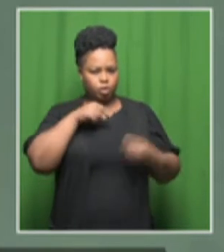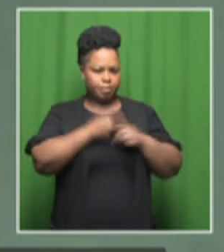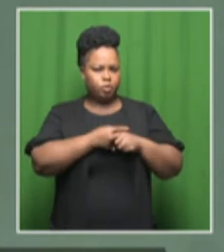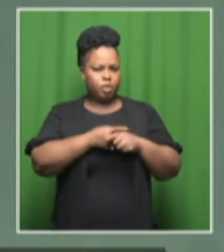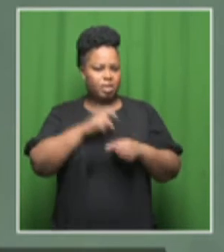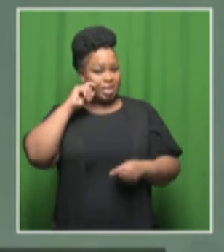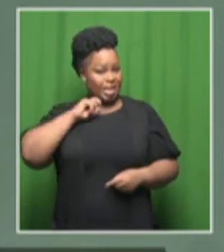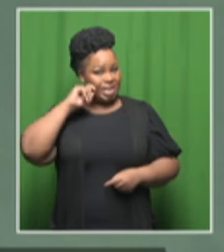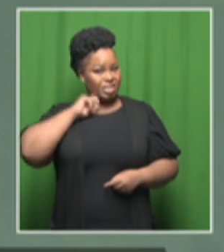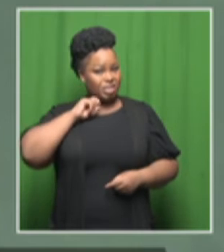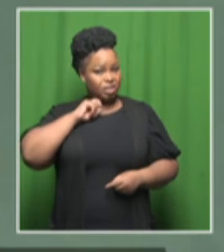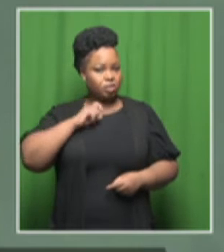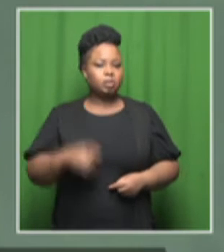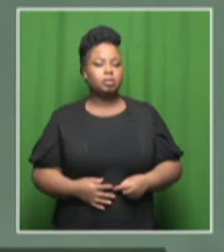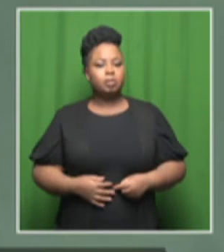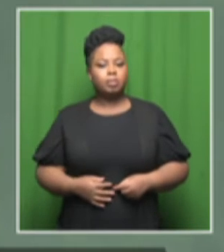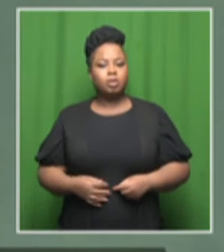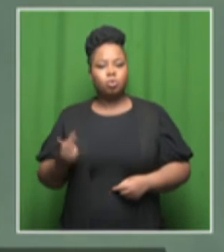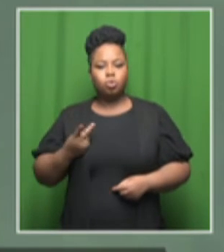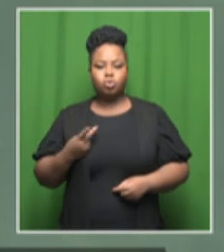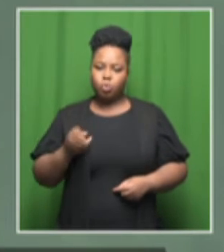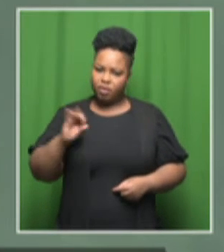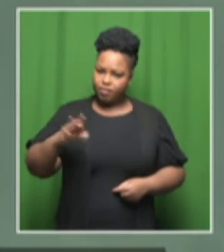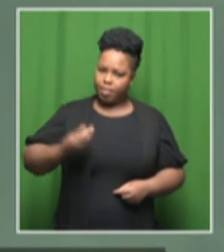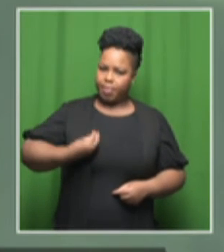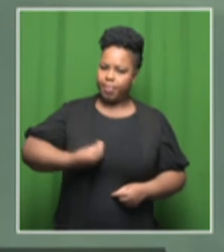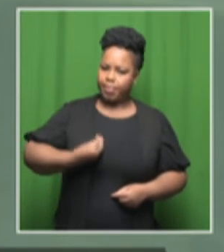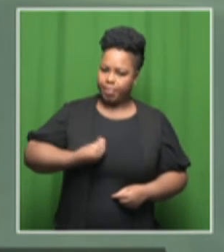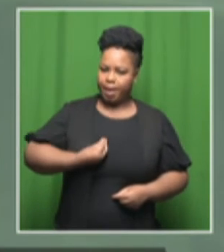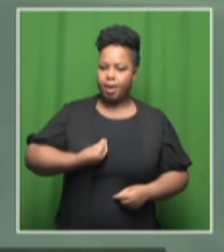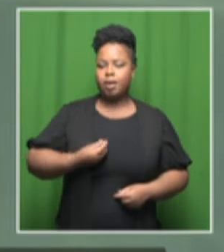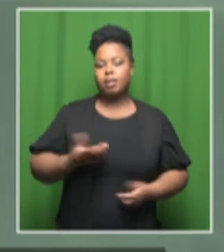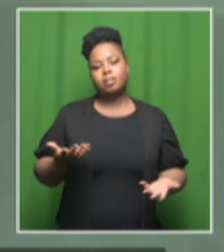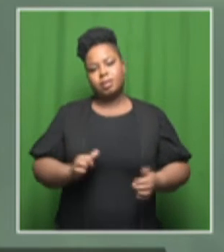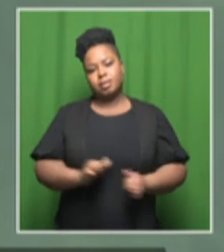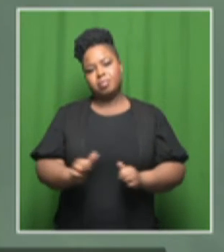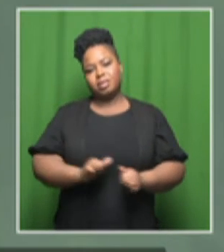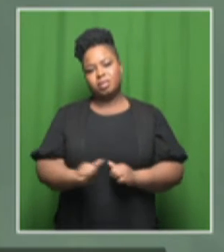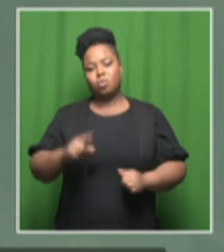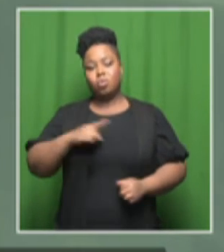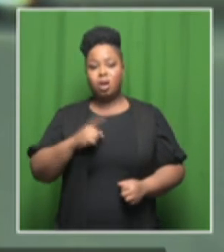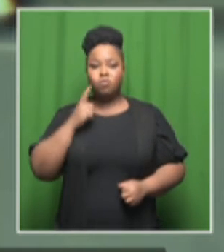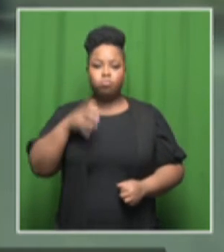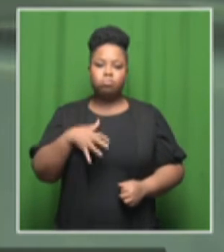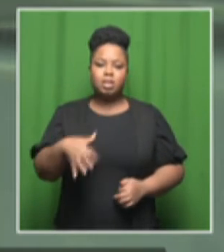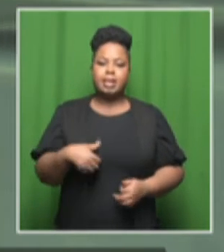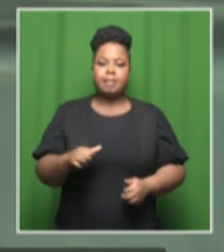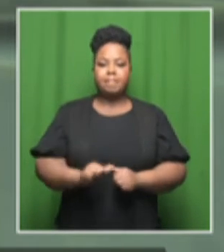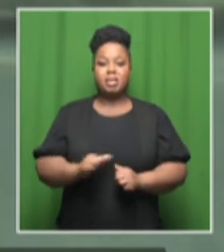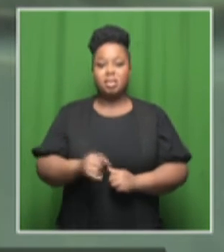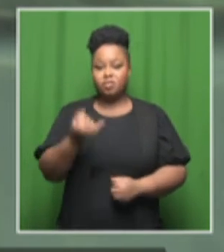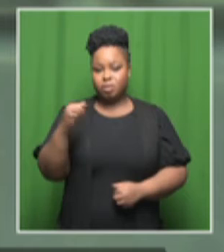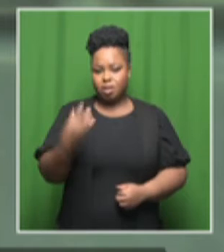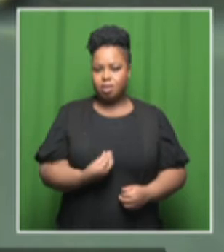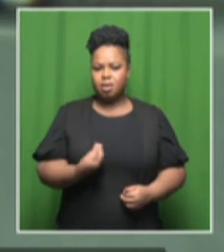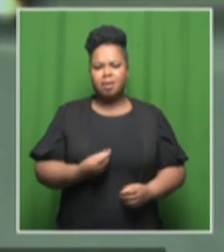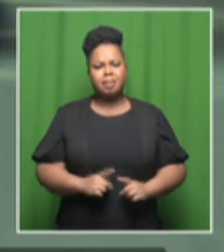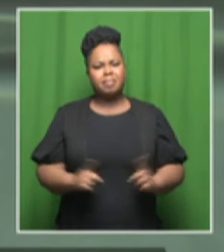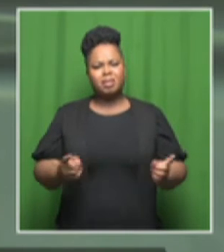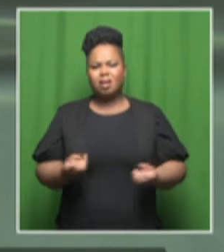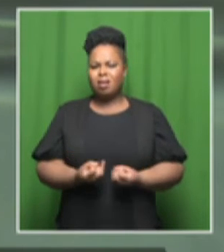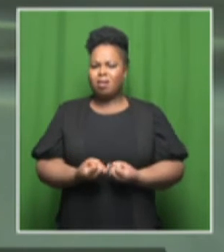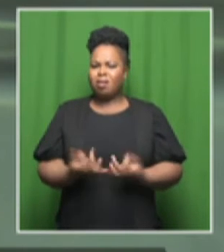a real big player in all of this, and the younger the better, and obviously your fertility and your health is better. However, there are a lot of